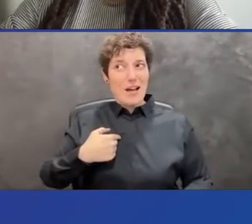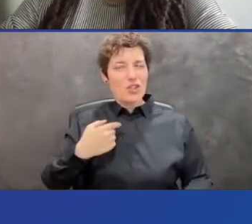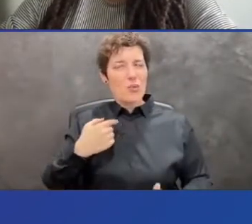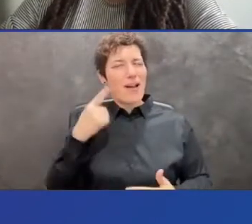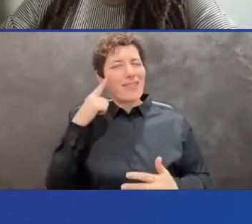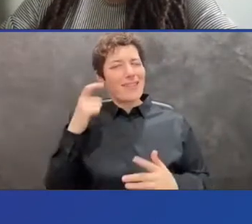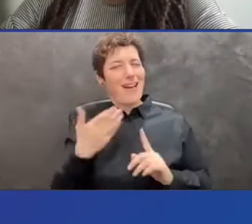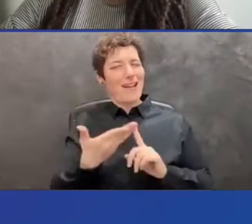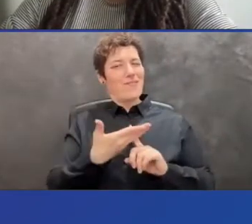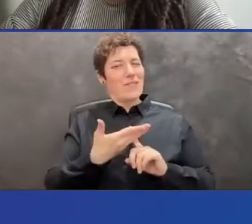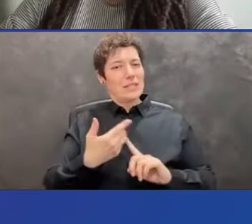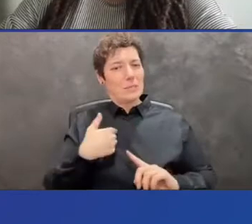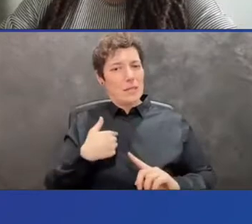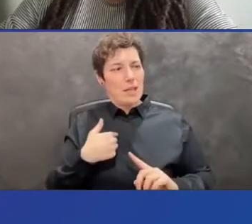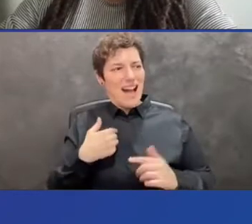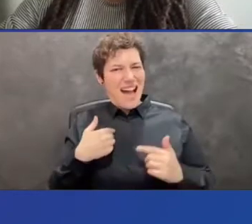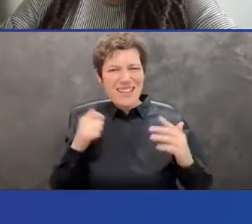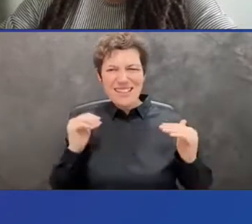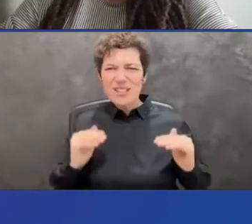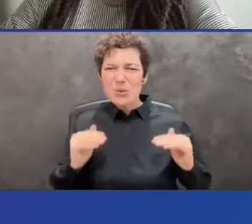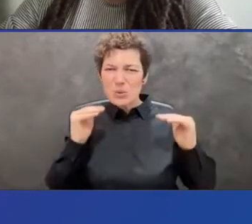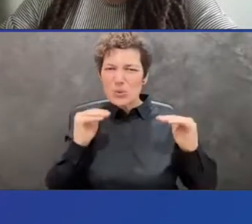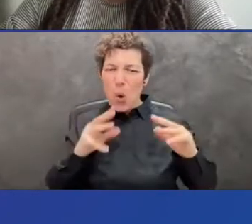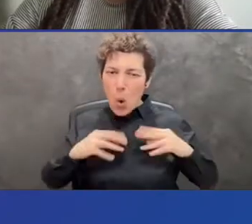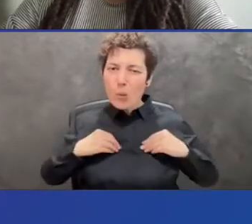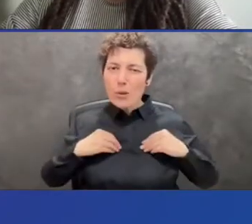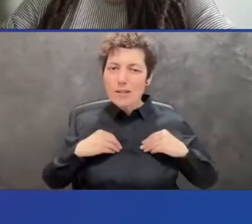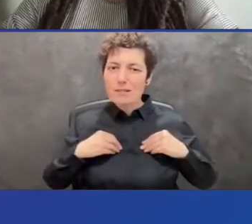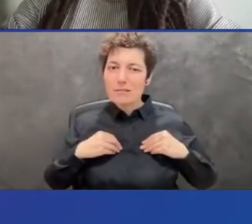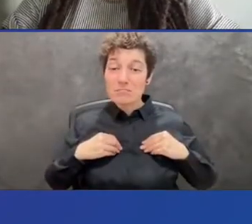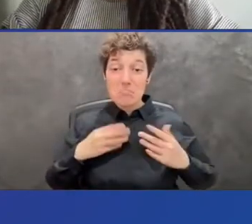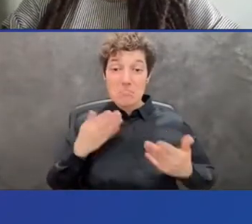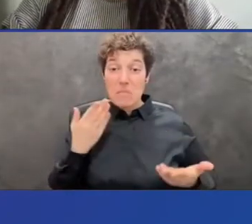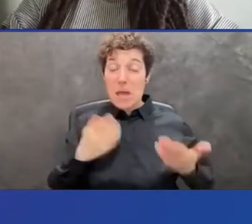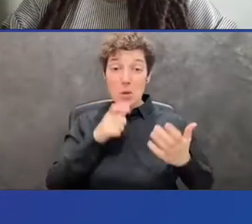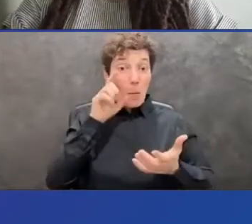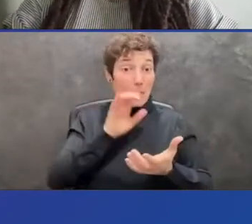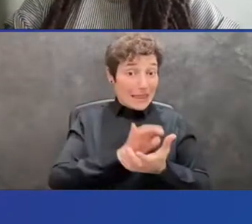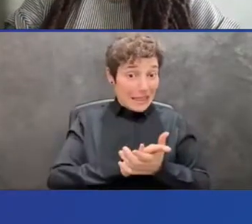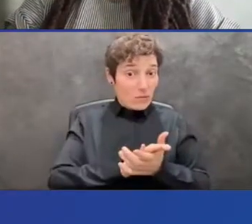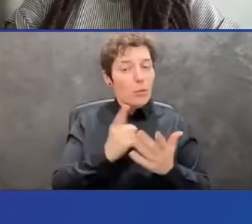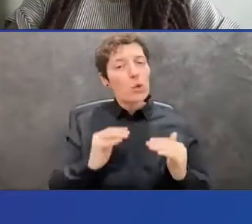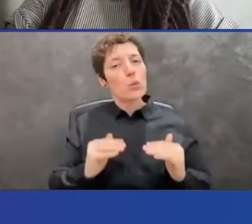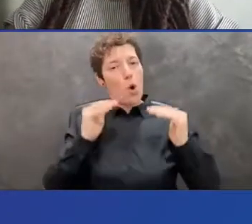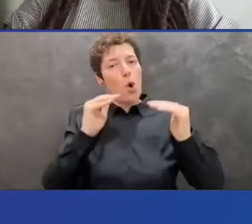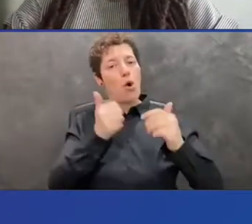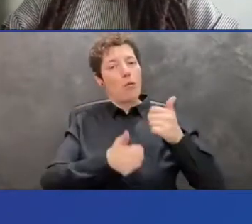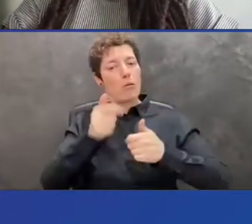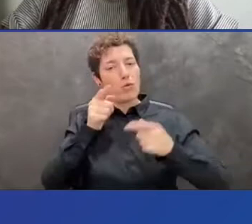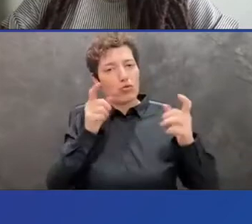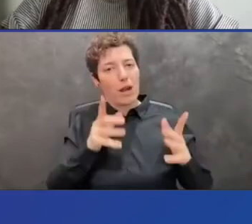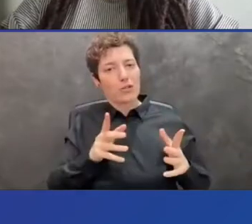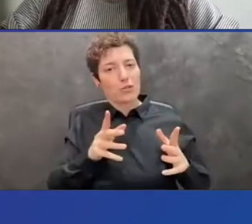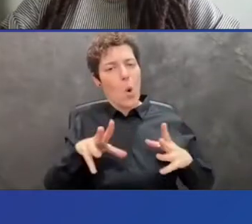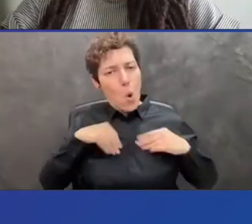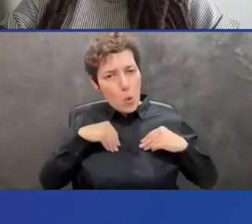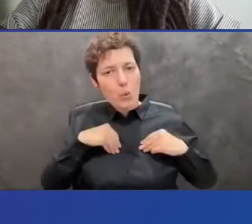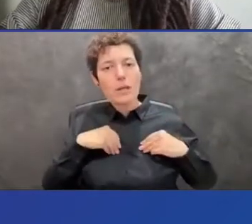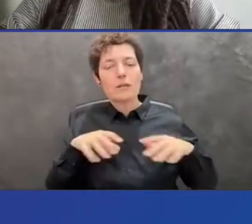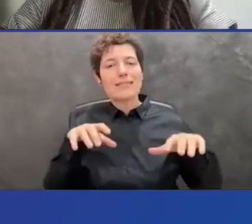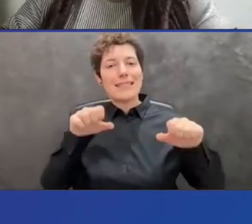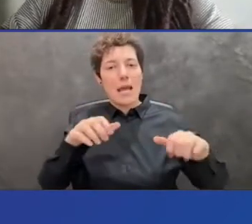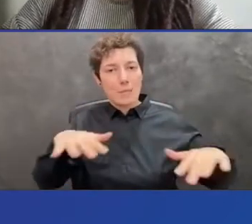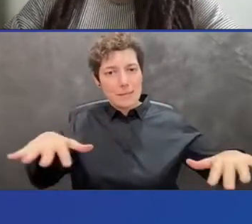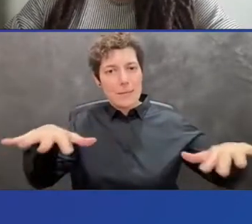Like, ready or not, you are here. So take up all of that space, be in this place in a real way. And then also Juan